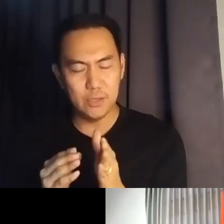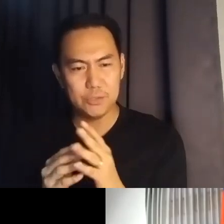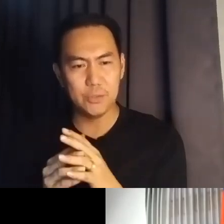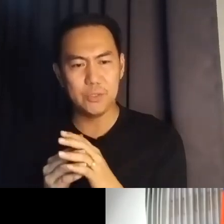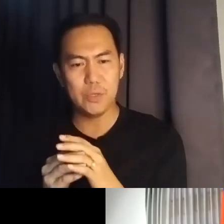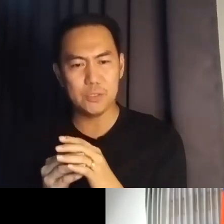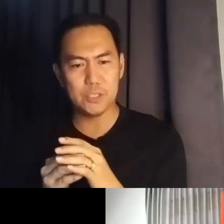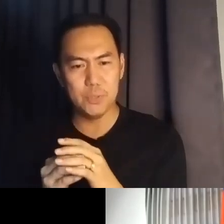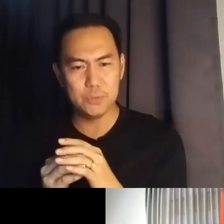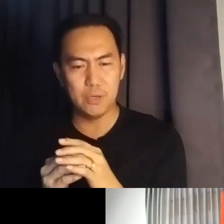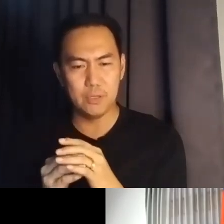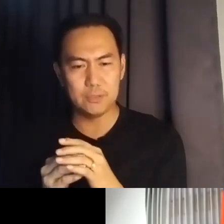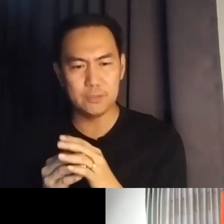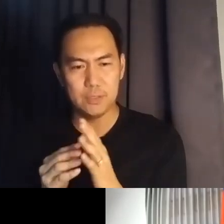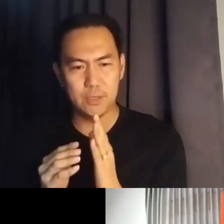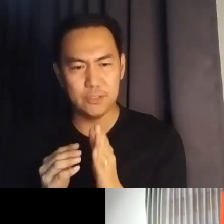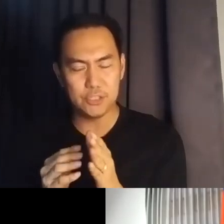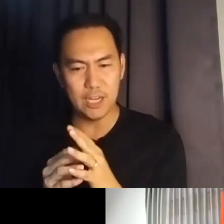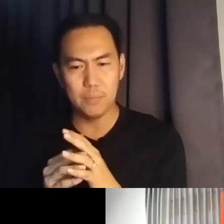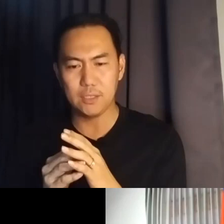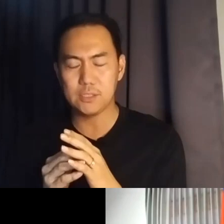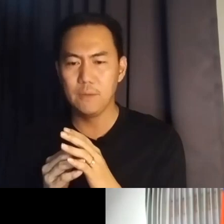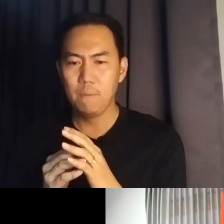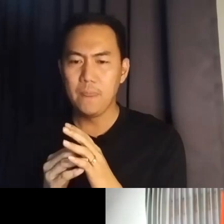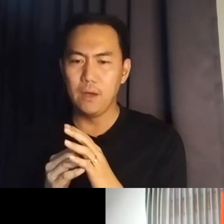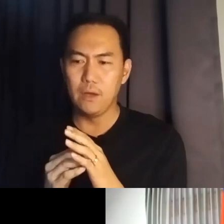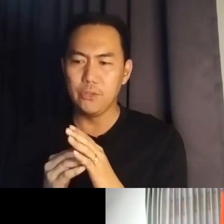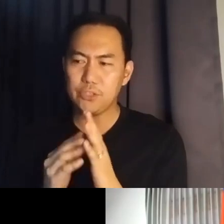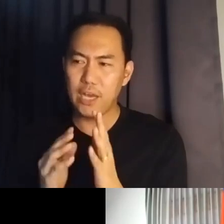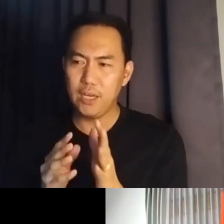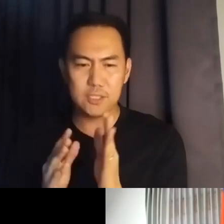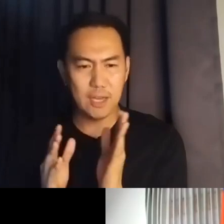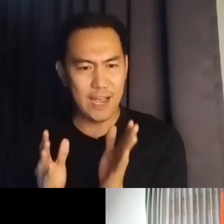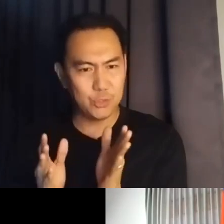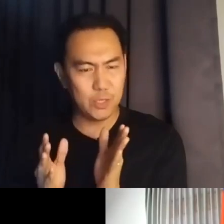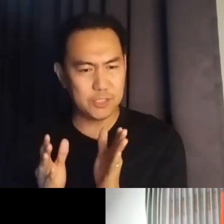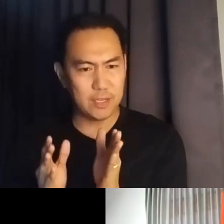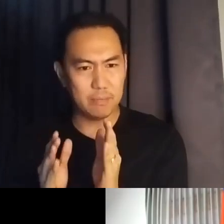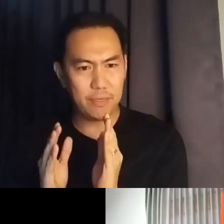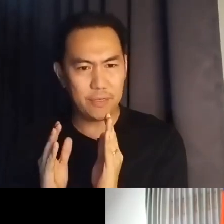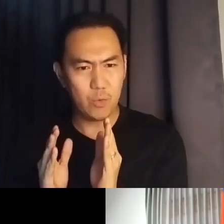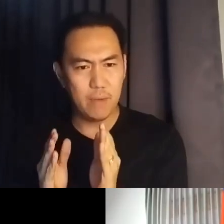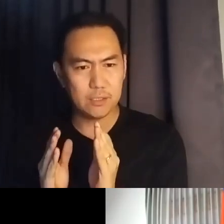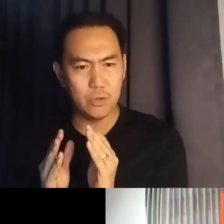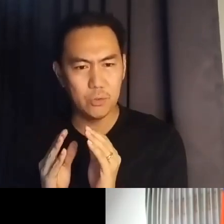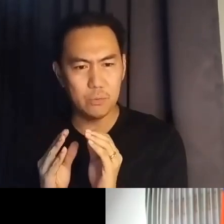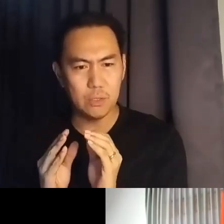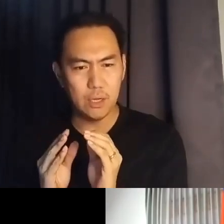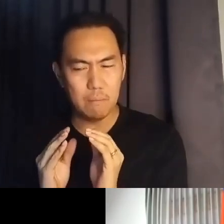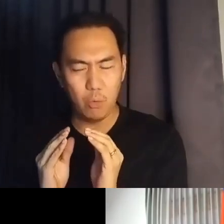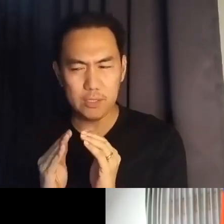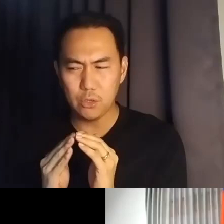and also the questions posed on the chat box, on the challenges and how to address them, I think we must